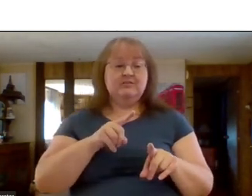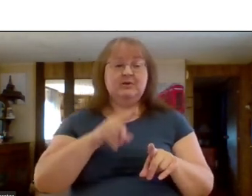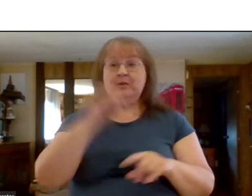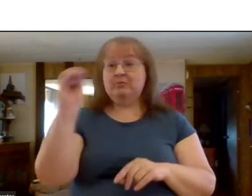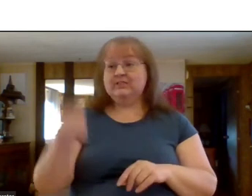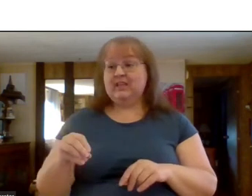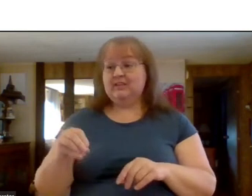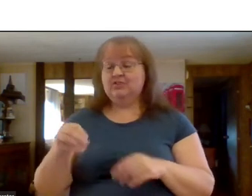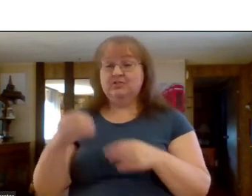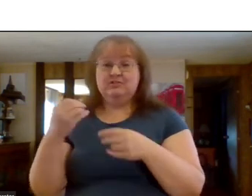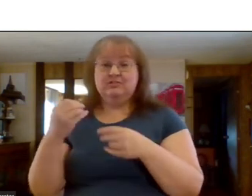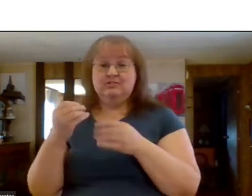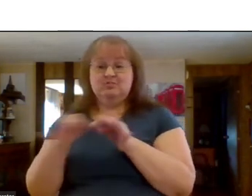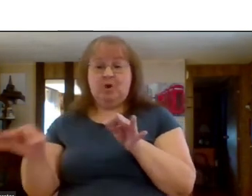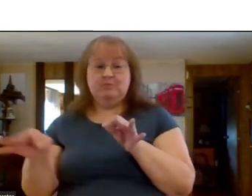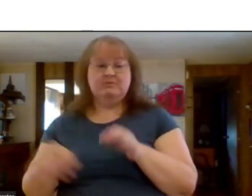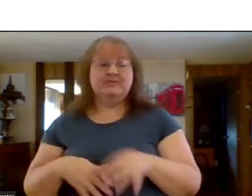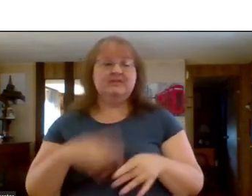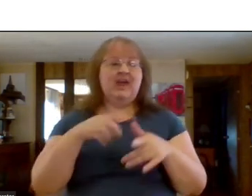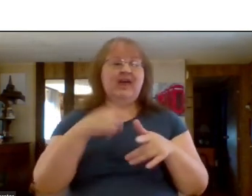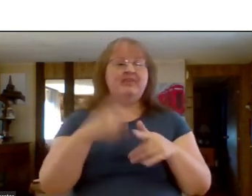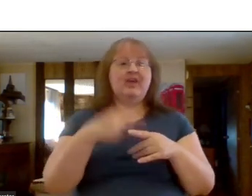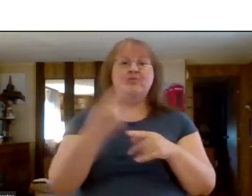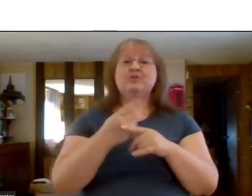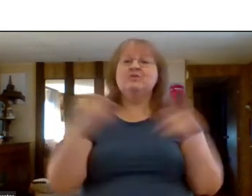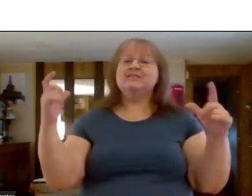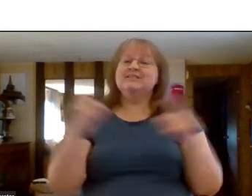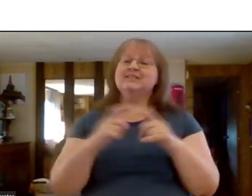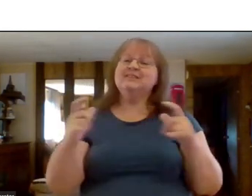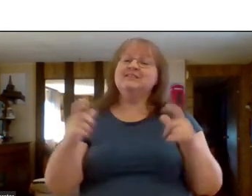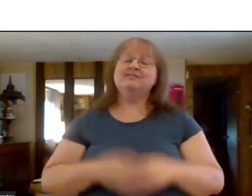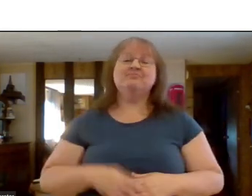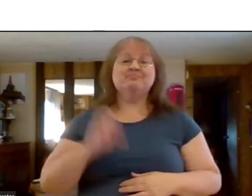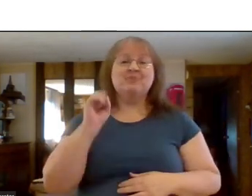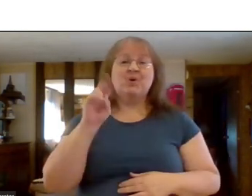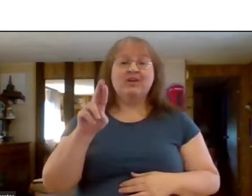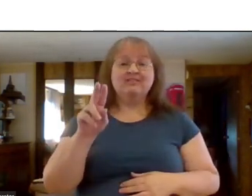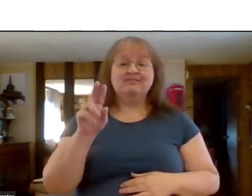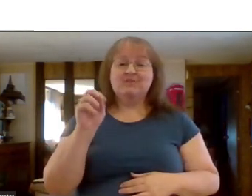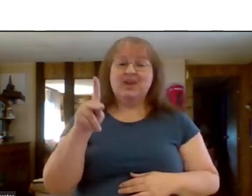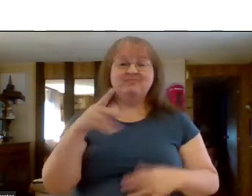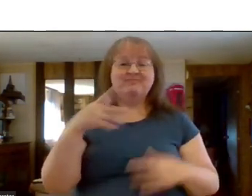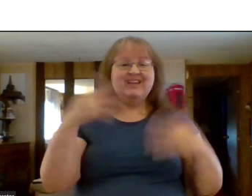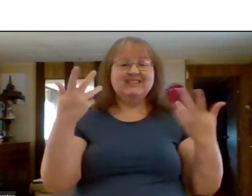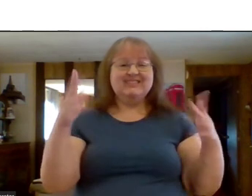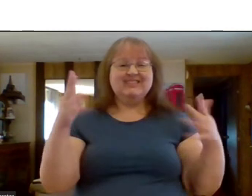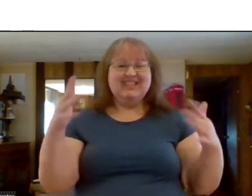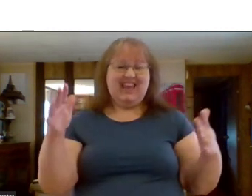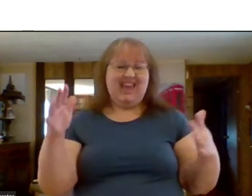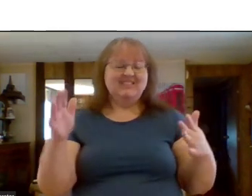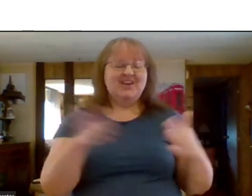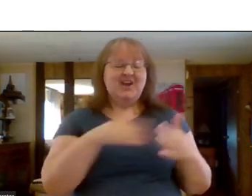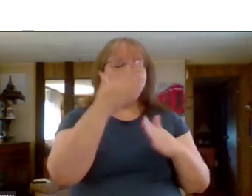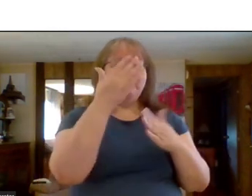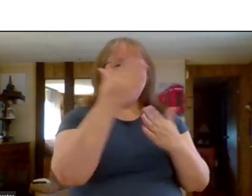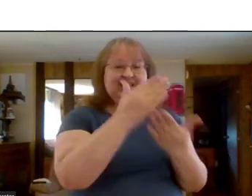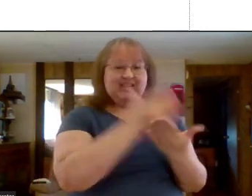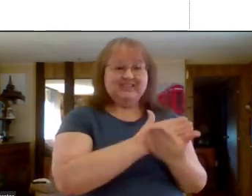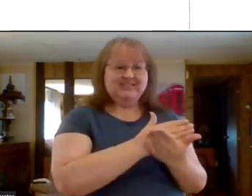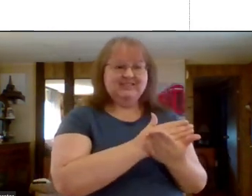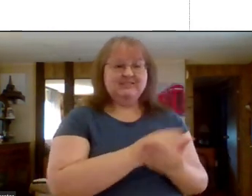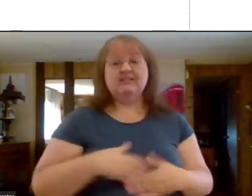percentage problems. And then we use proportions for scales. Okay. All right, that's the end of the